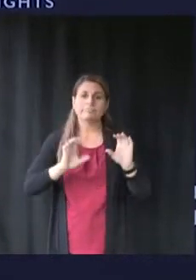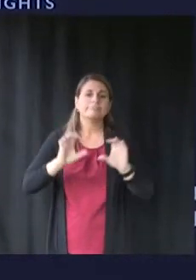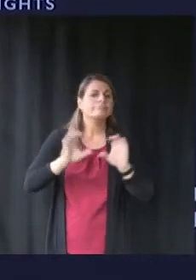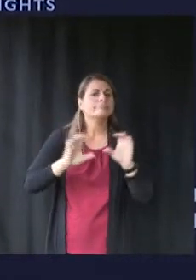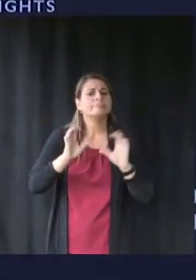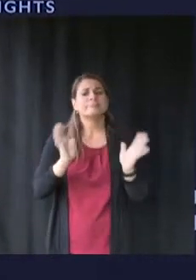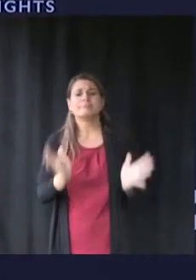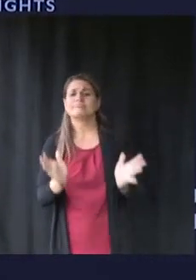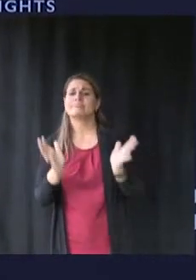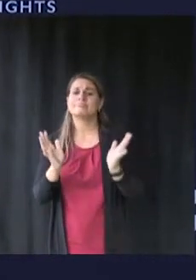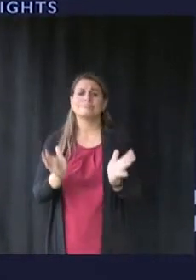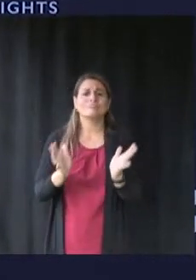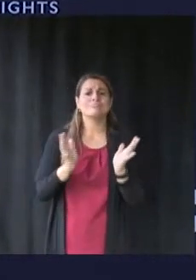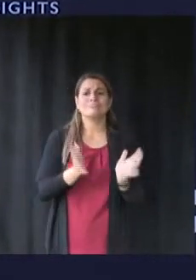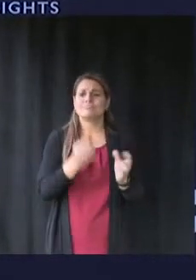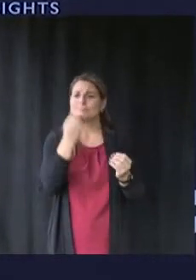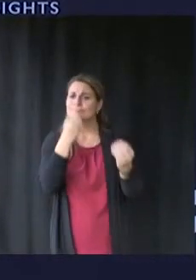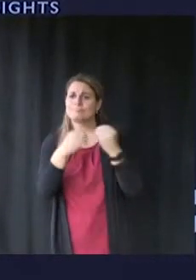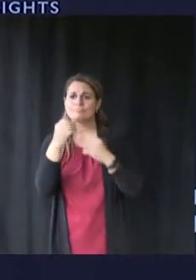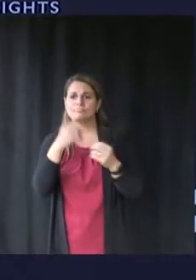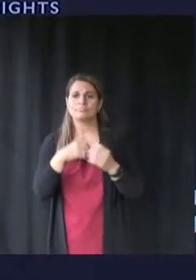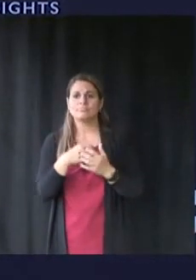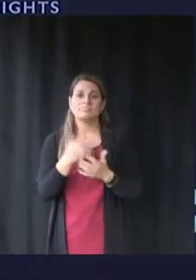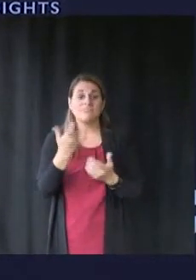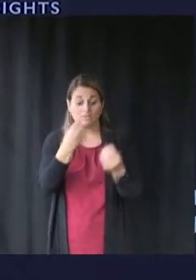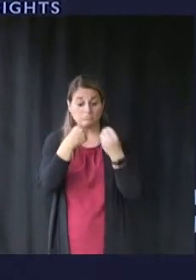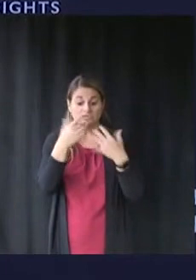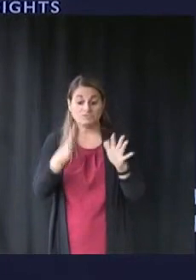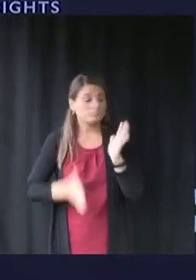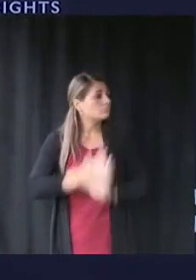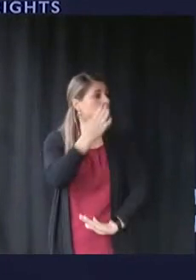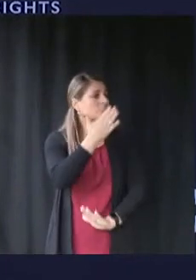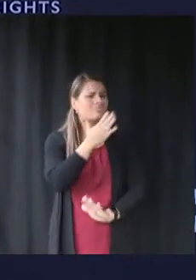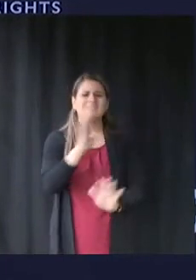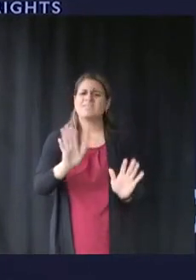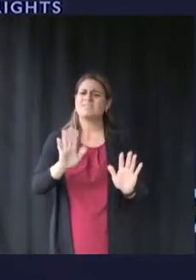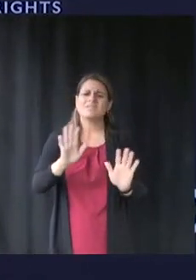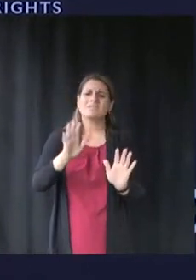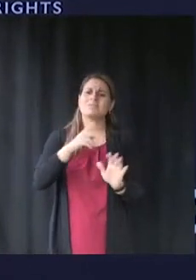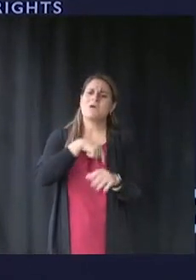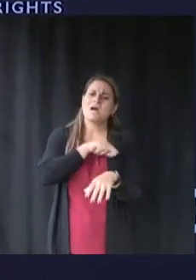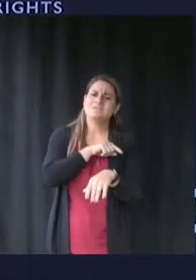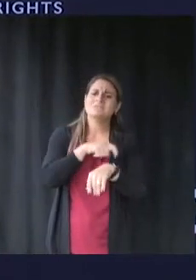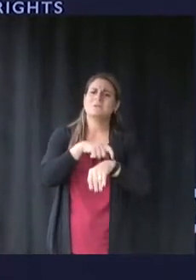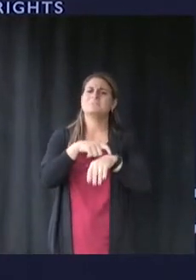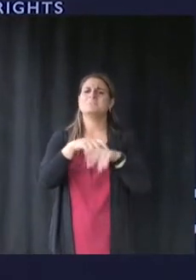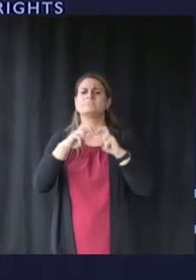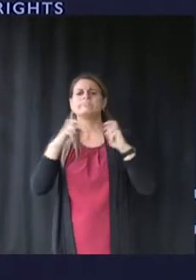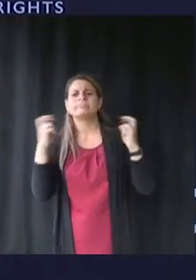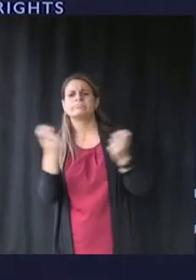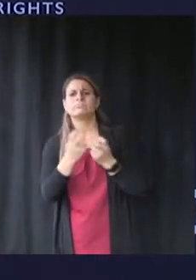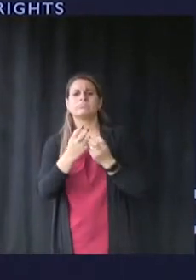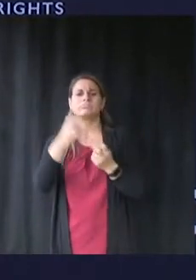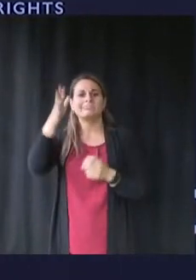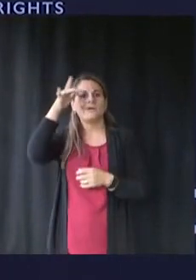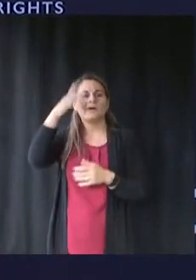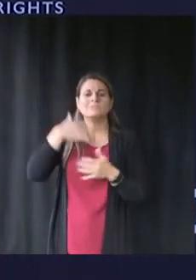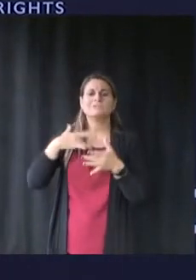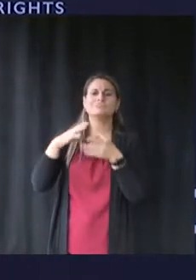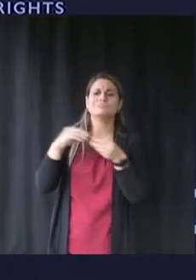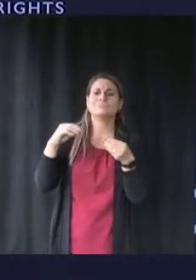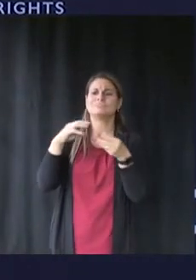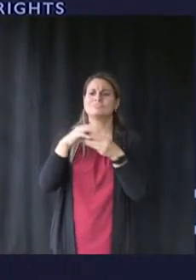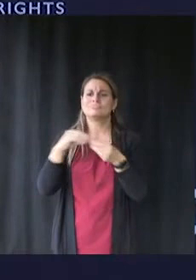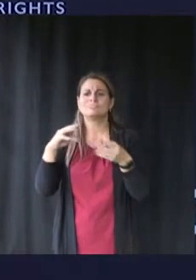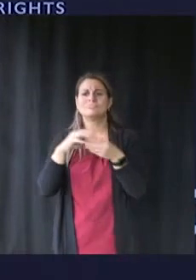talk about, as a student of the Holocaust, what a tragedy it was that we didn't bomb the railroad